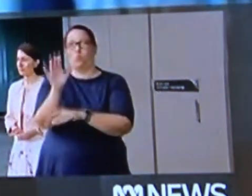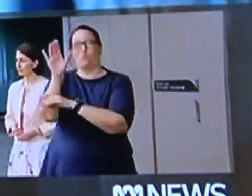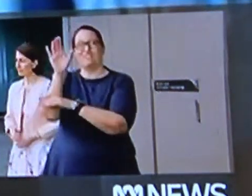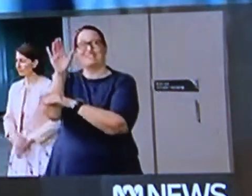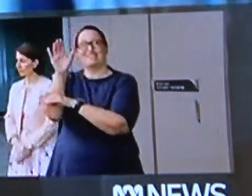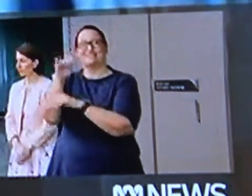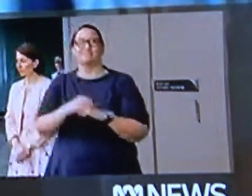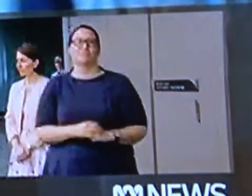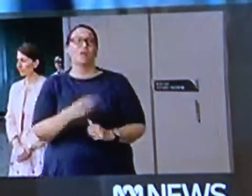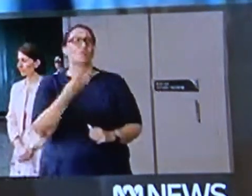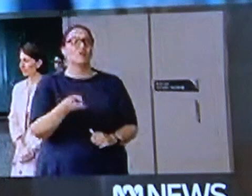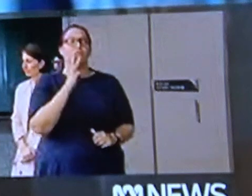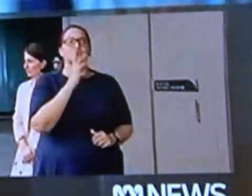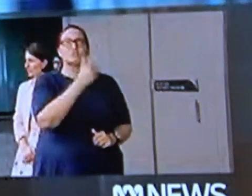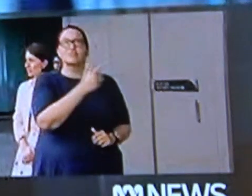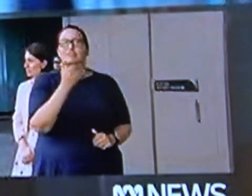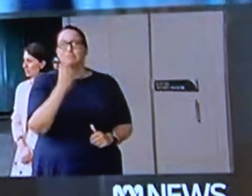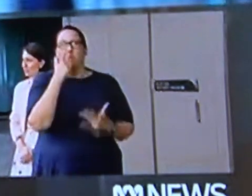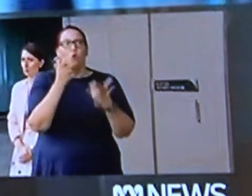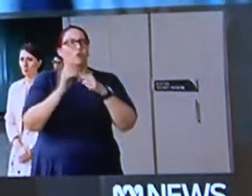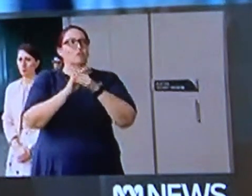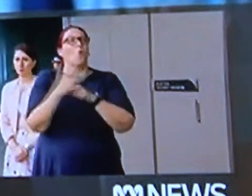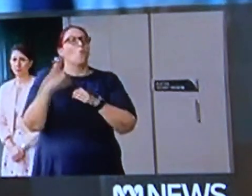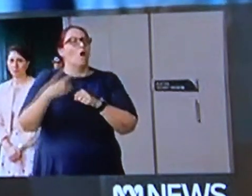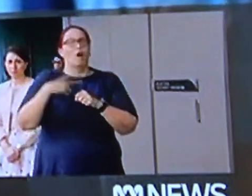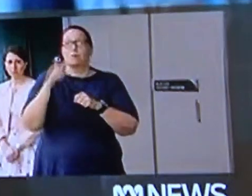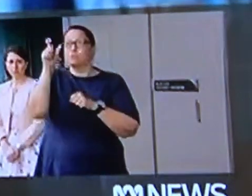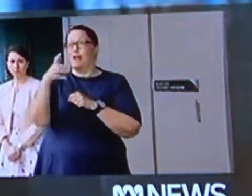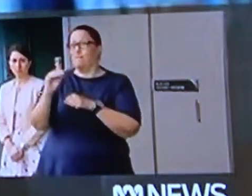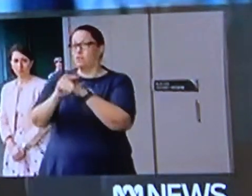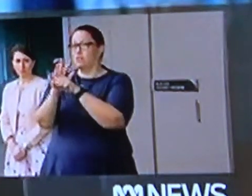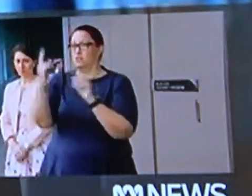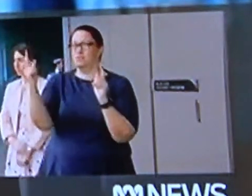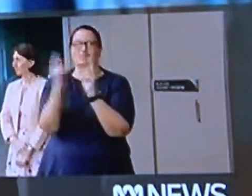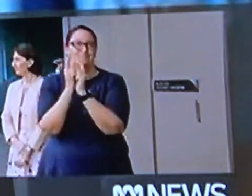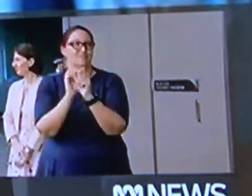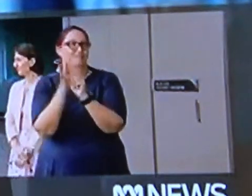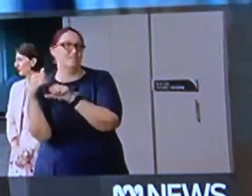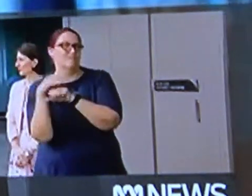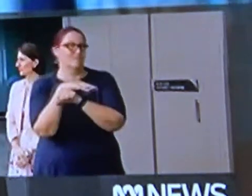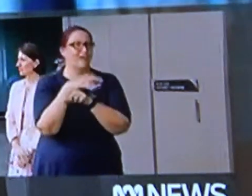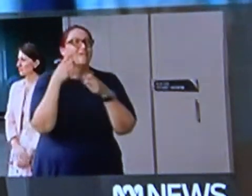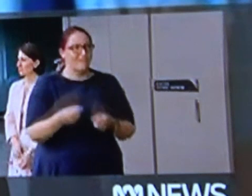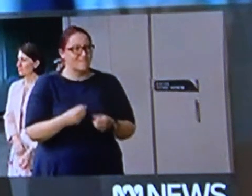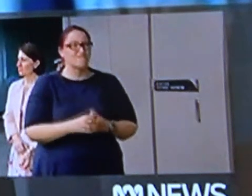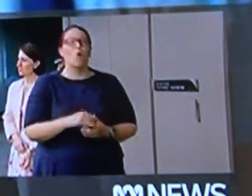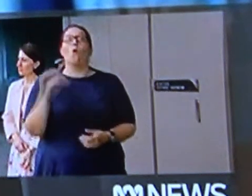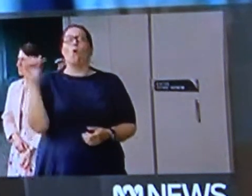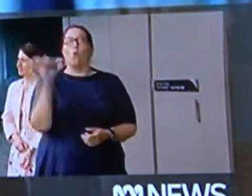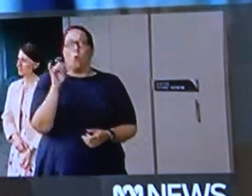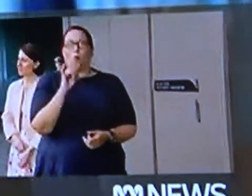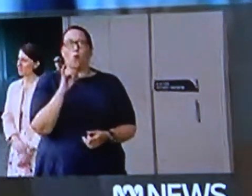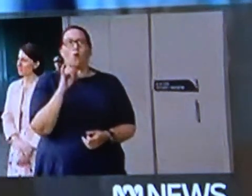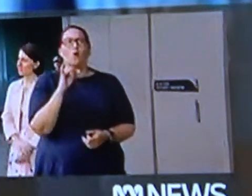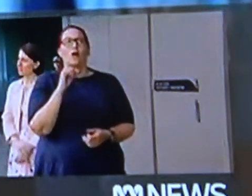376 which are locally acquired as a contact of a confirmed case or part of a known cluster. We've got 228